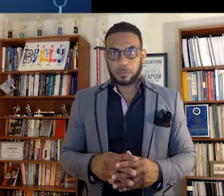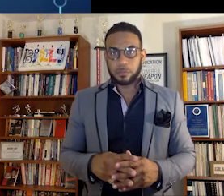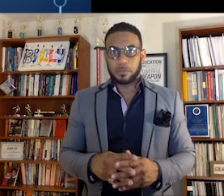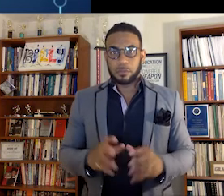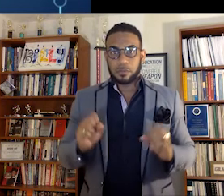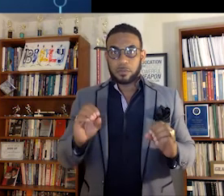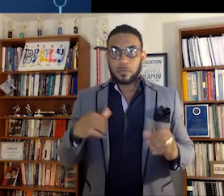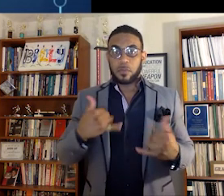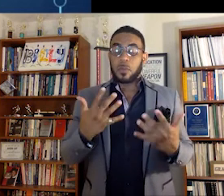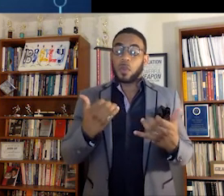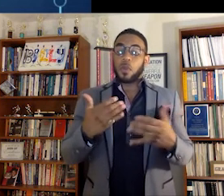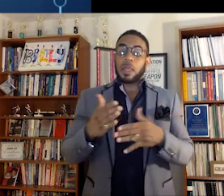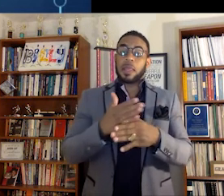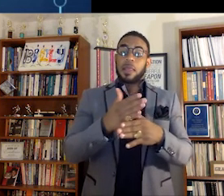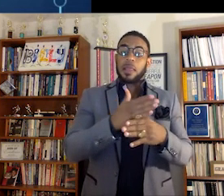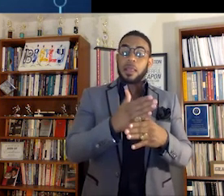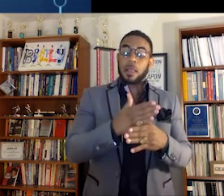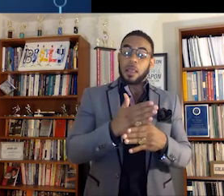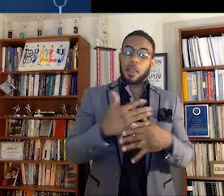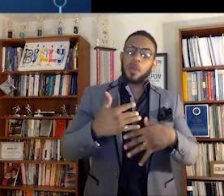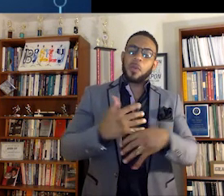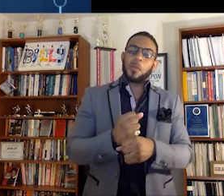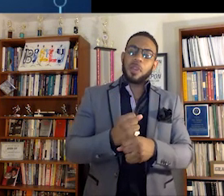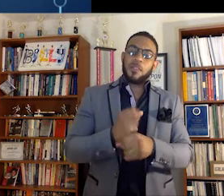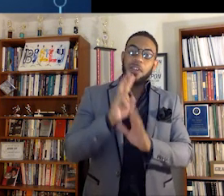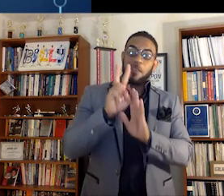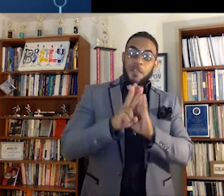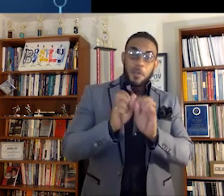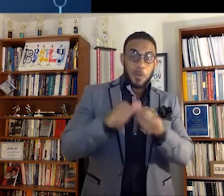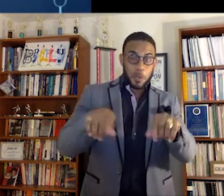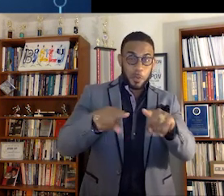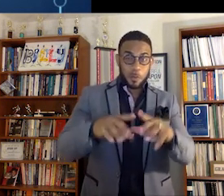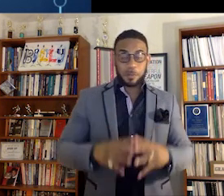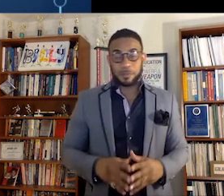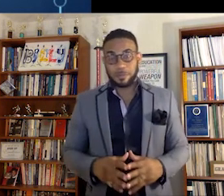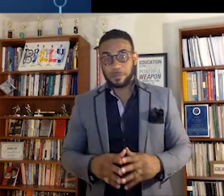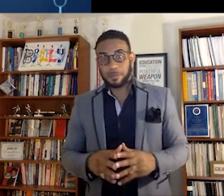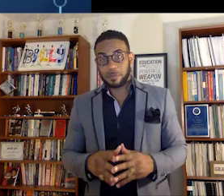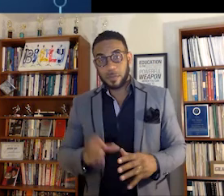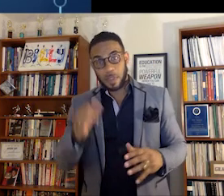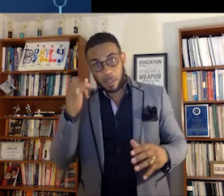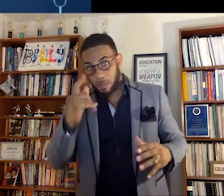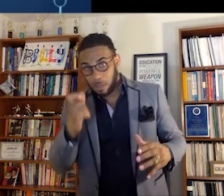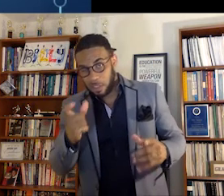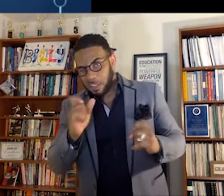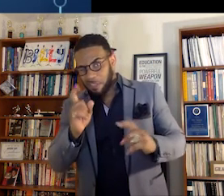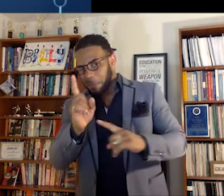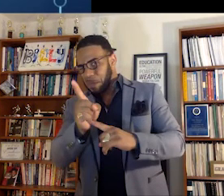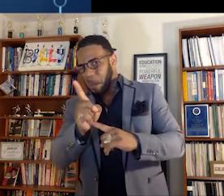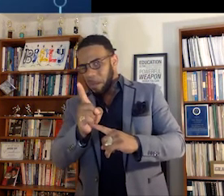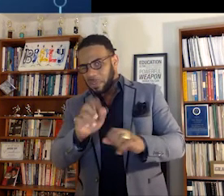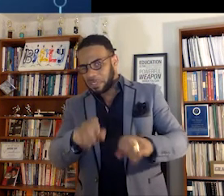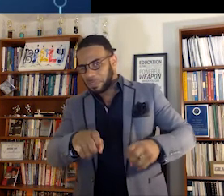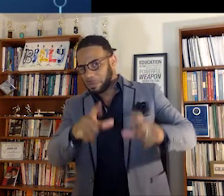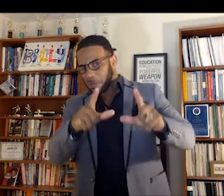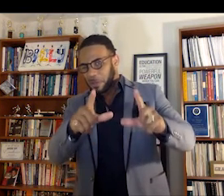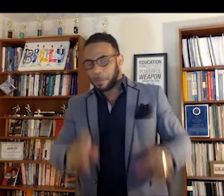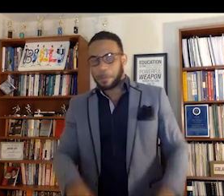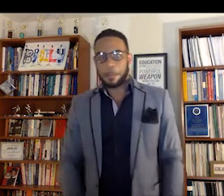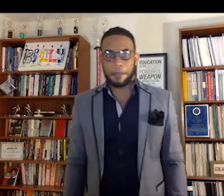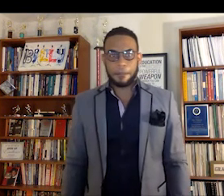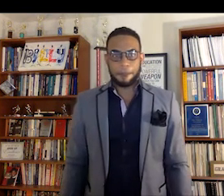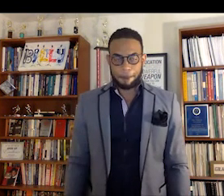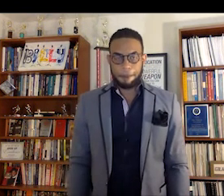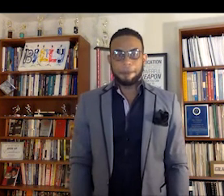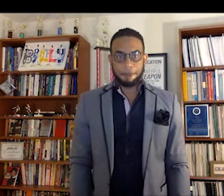So we want to share a brief video with you. And so if you just give us a moment to pull that up. What's